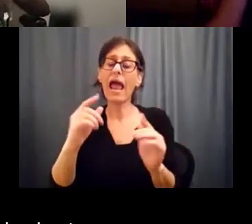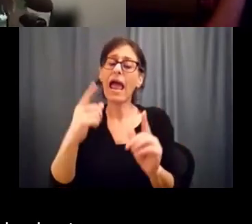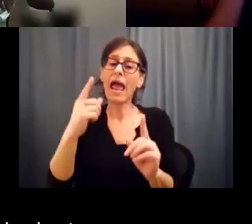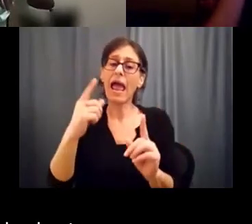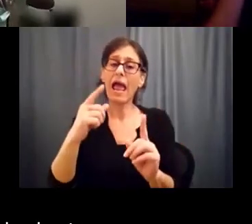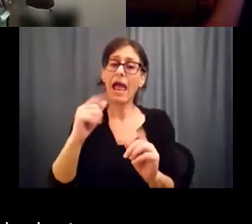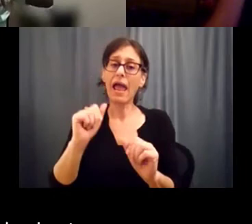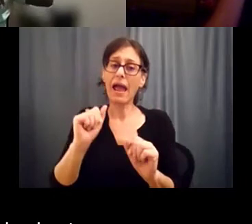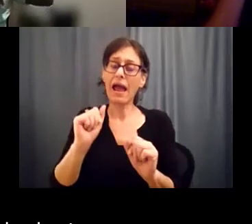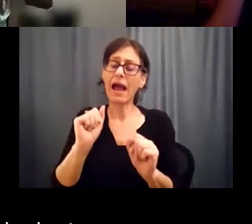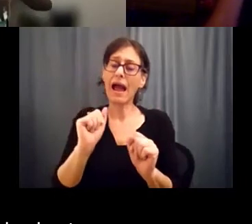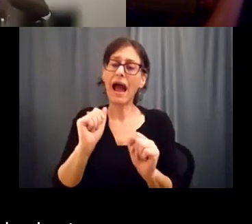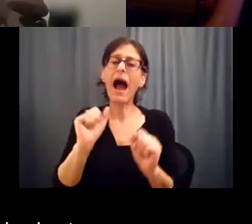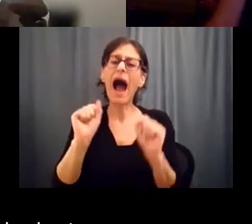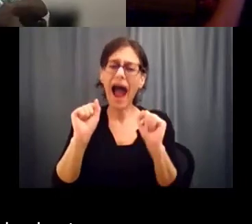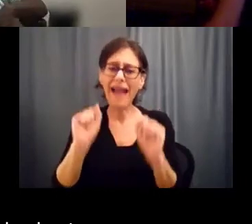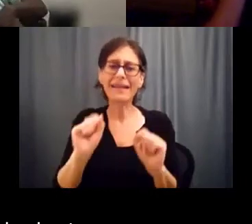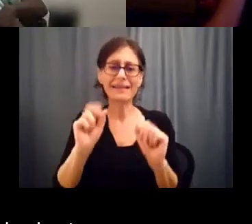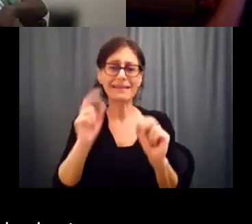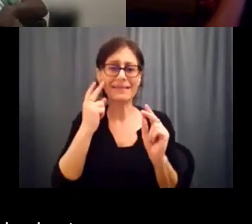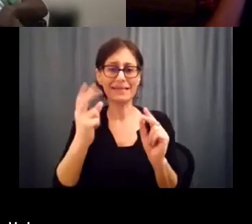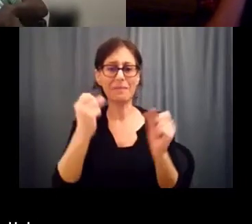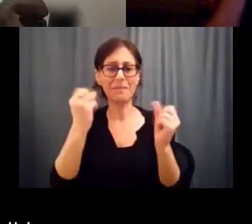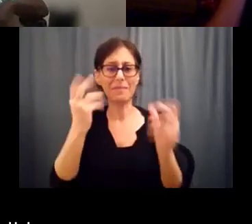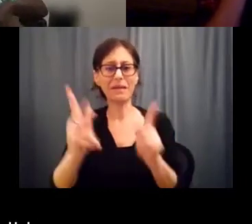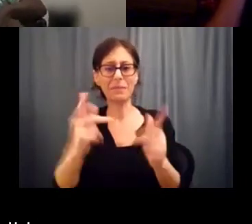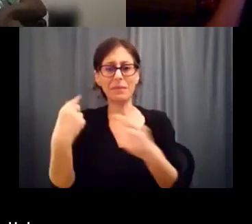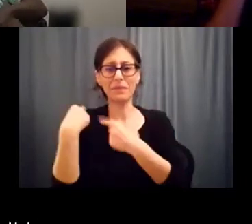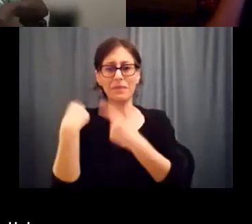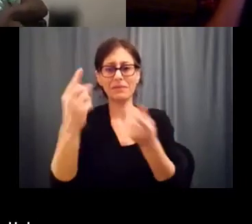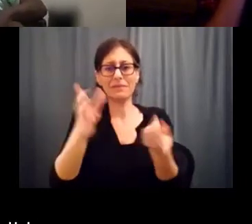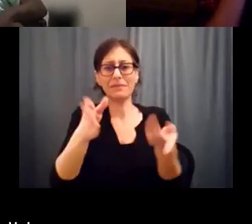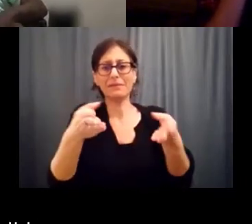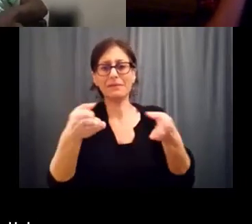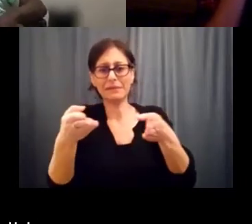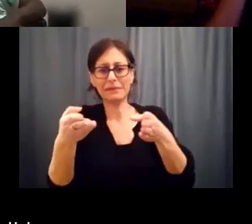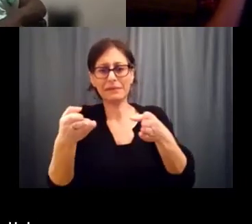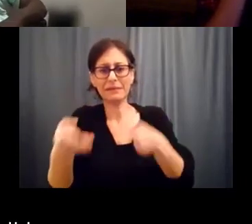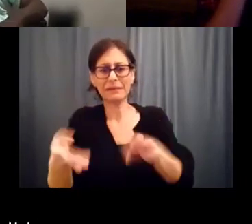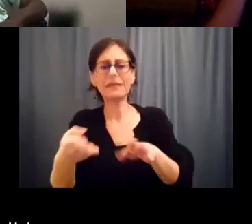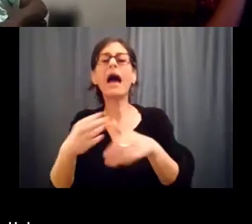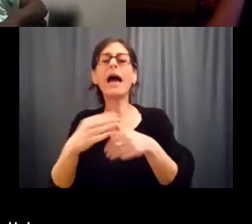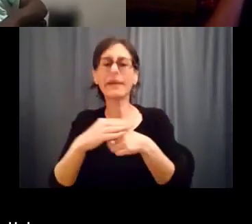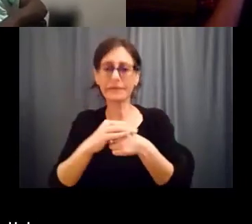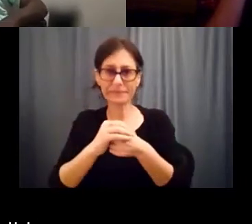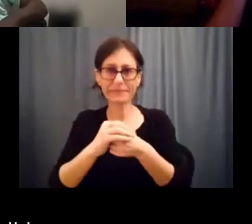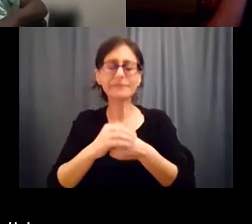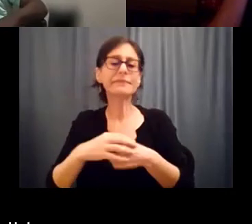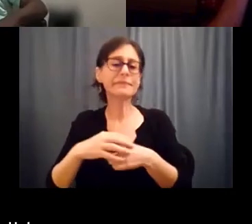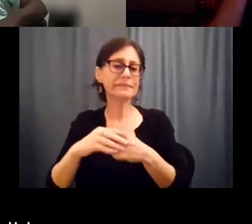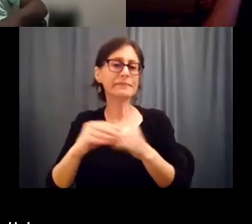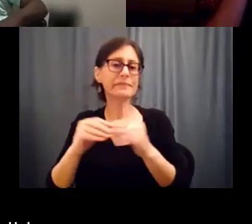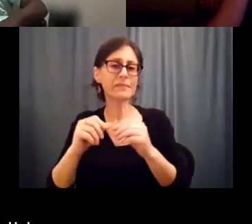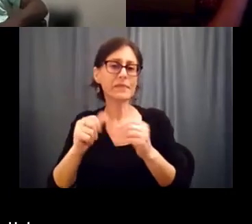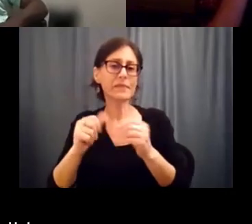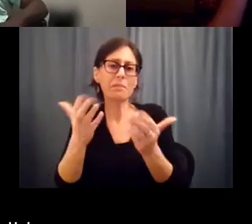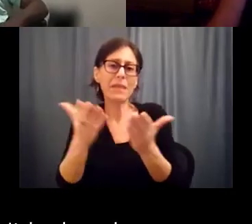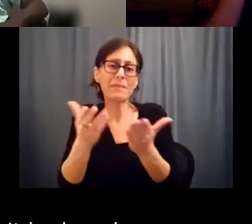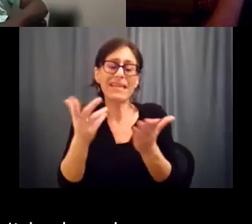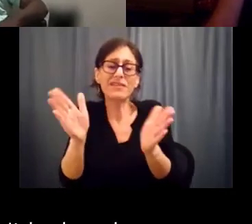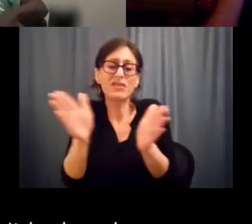look at so many people that have died and be like, well, in a way, at least in a small